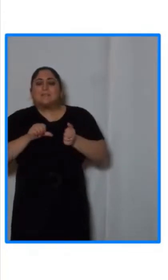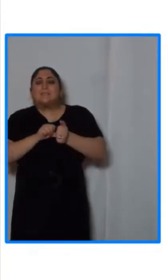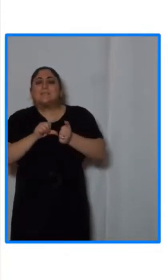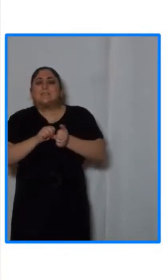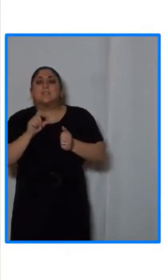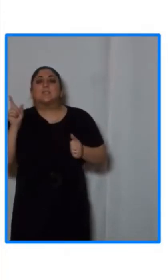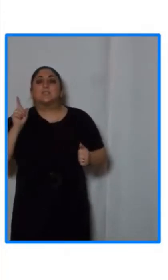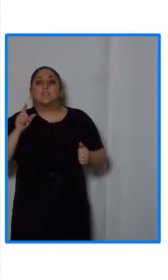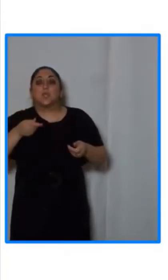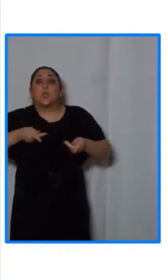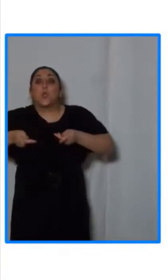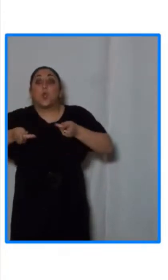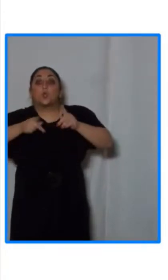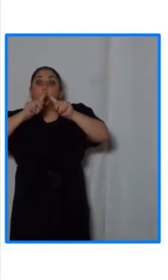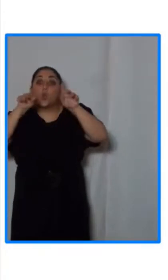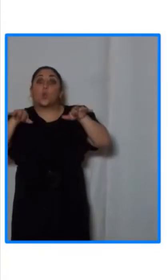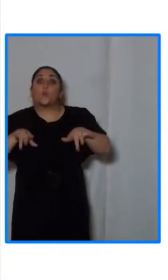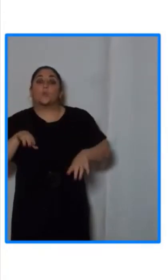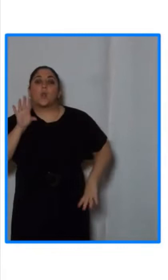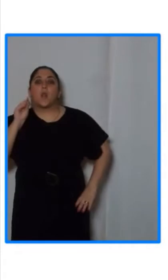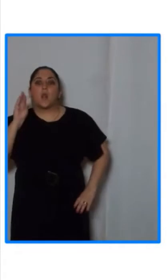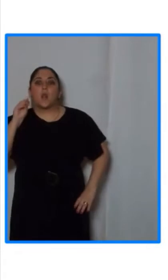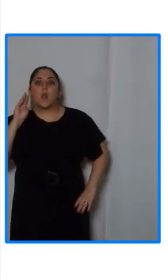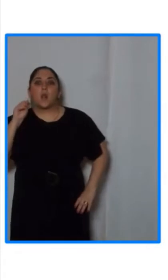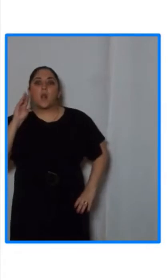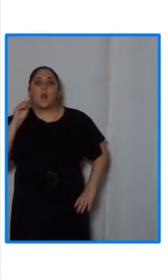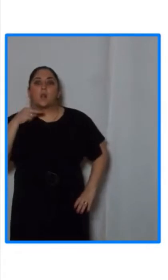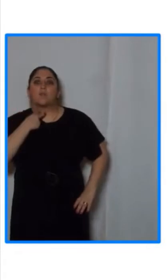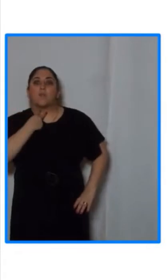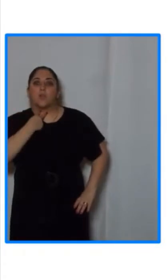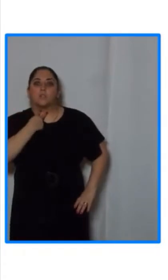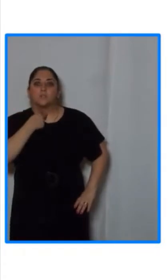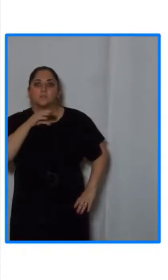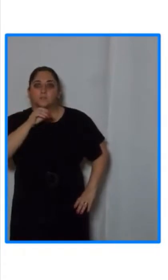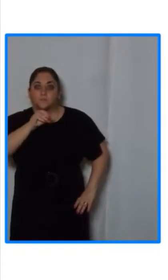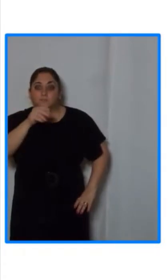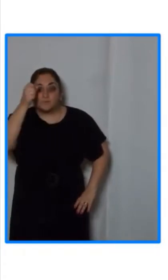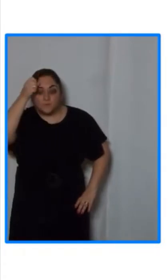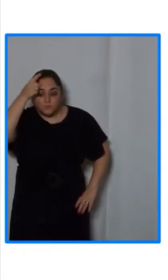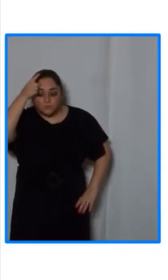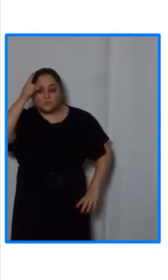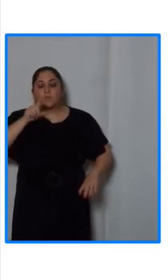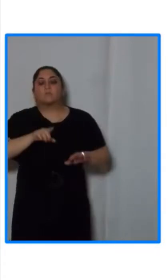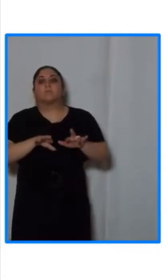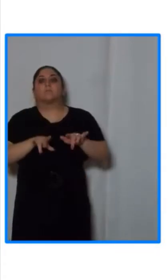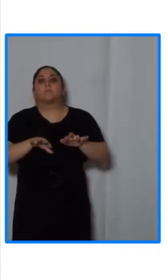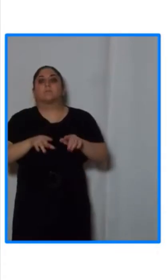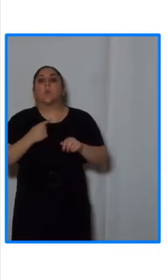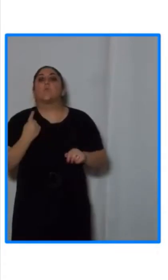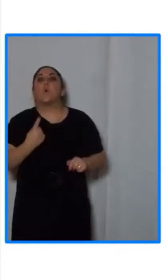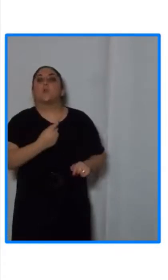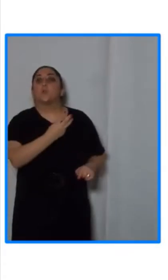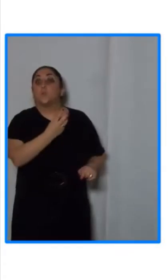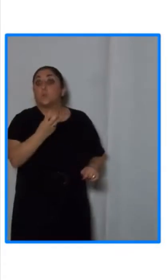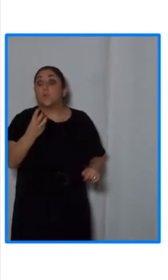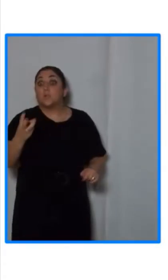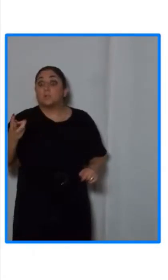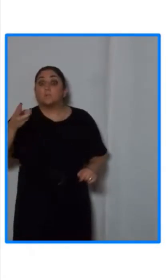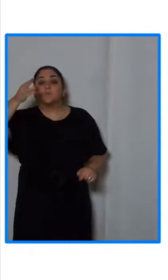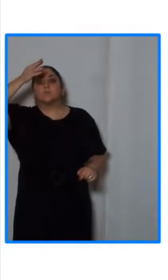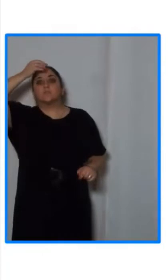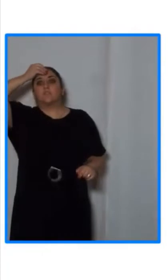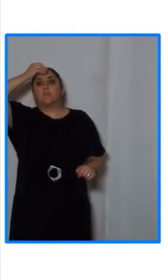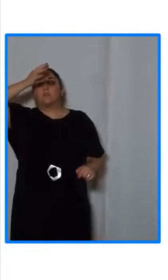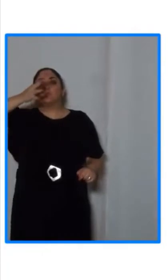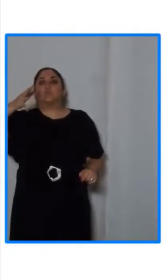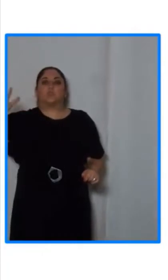control your computer via spoken commands or voice dictation, which of course requires that the website has clear and common labels for